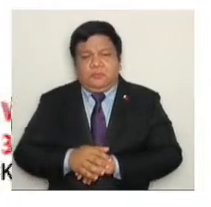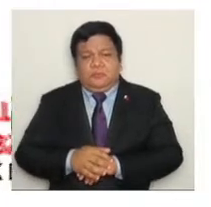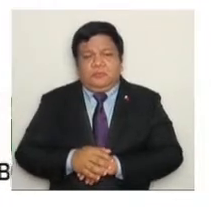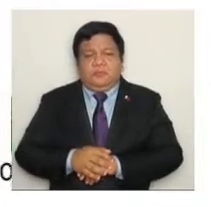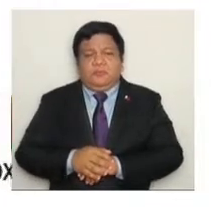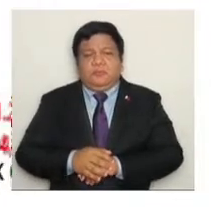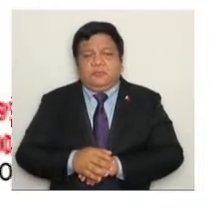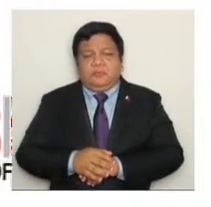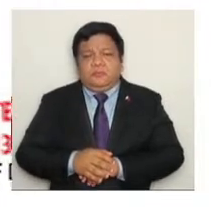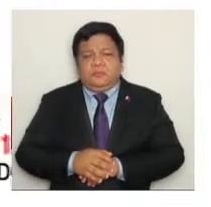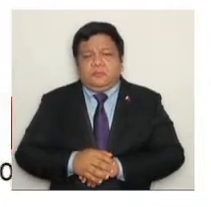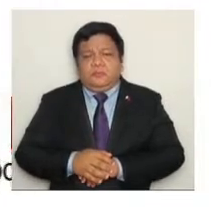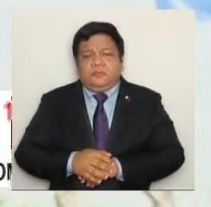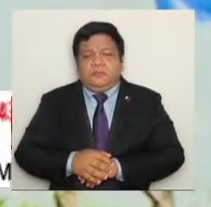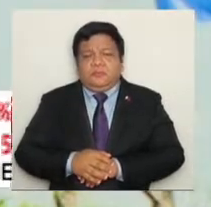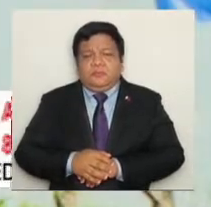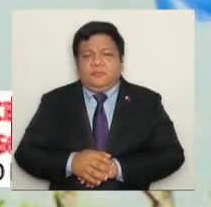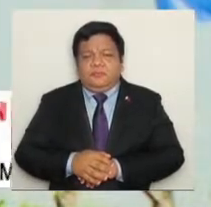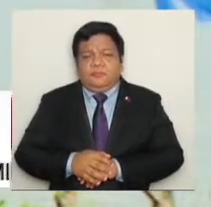us?